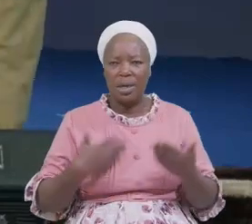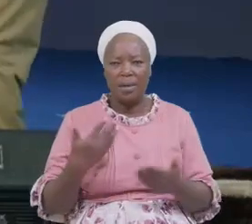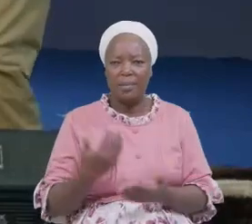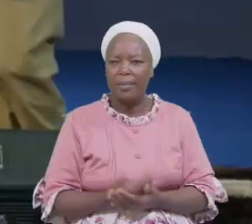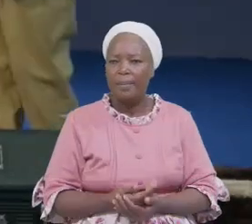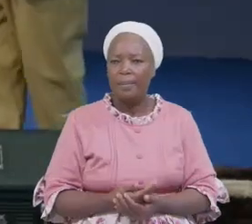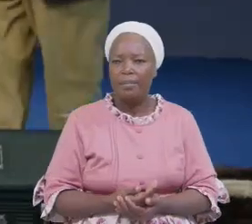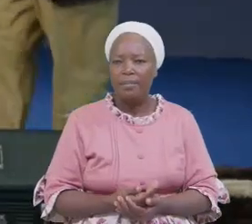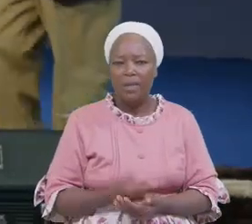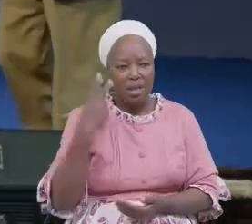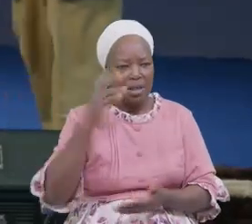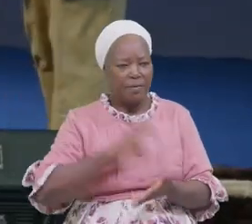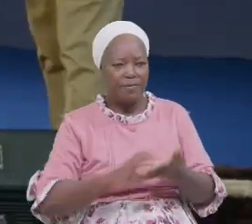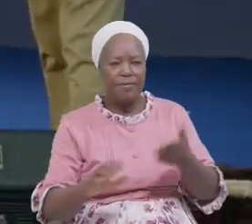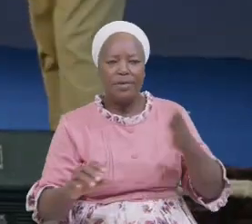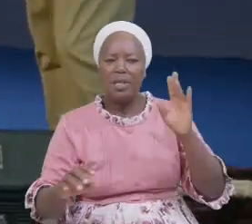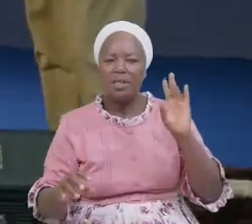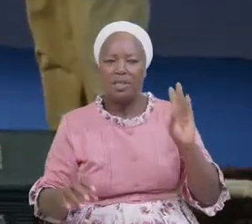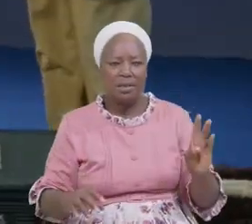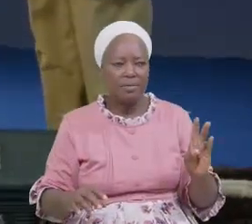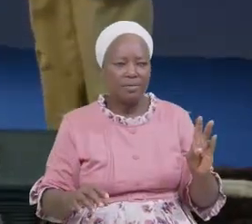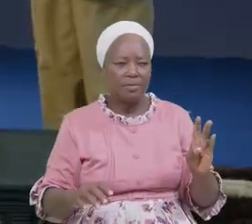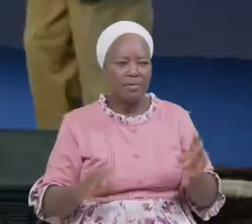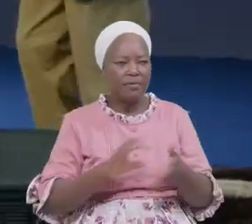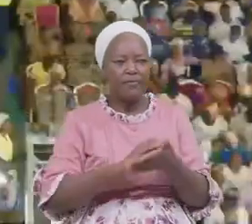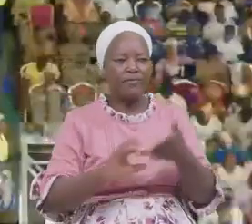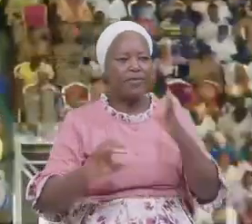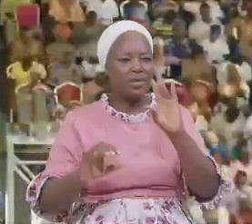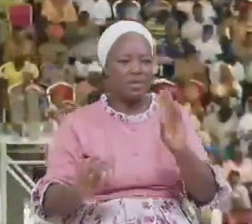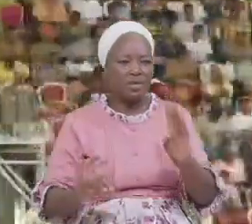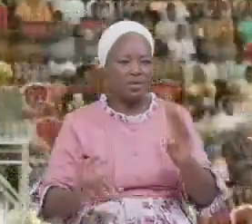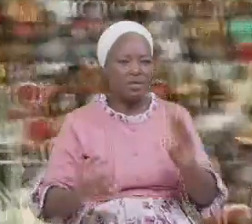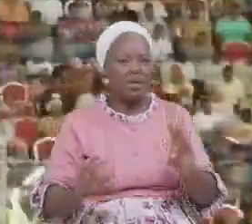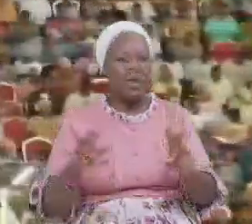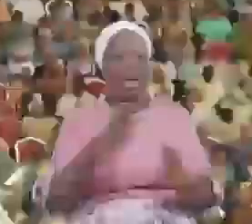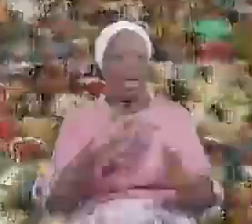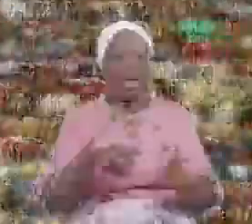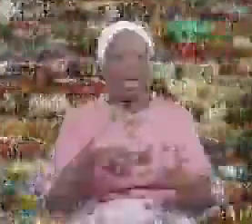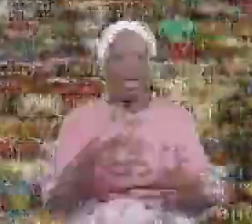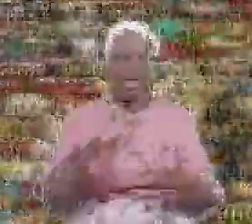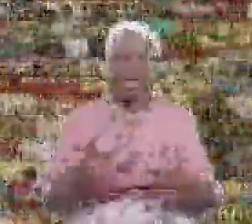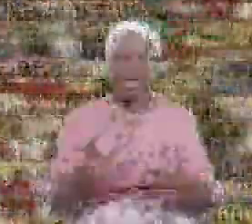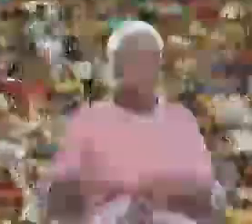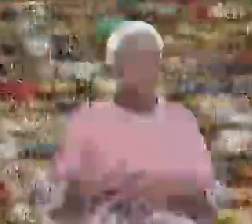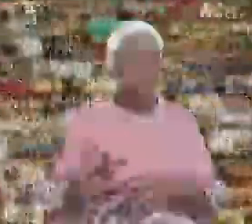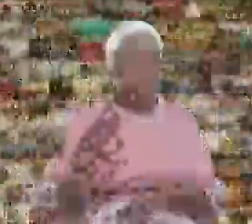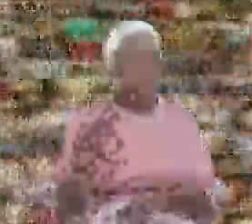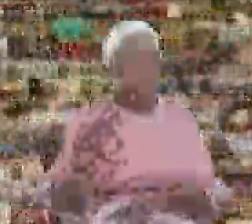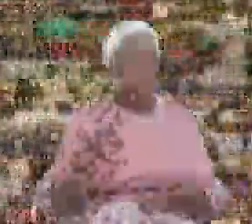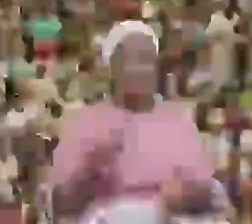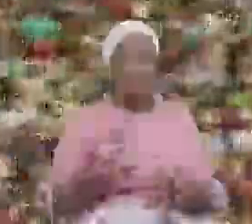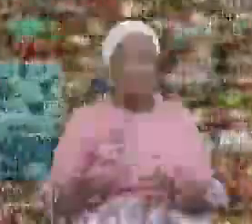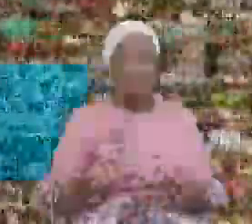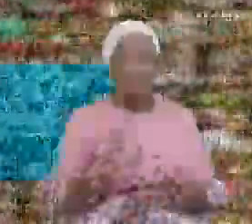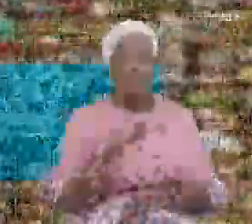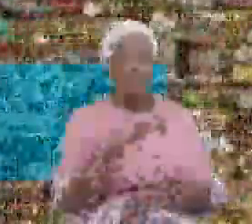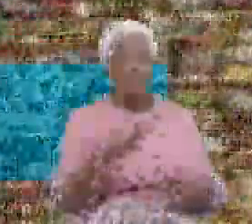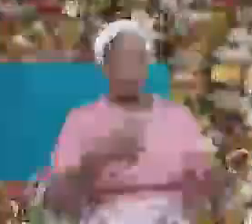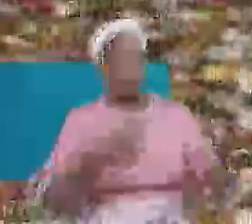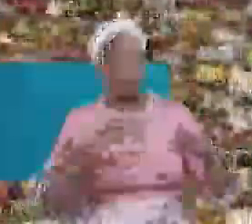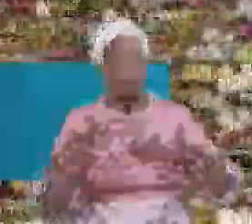Look at verse 7. In verse 7, and when they saw it, they all murmured,